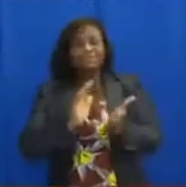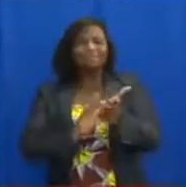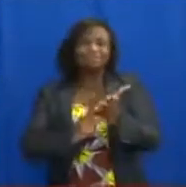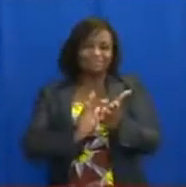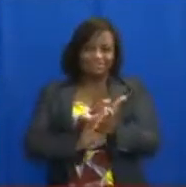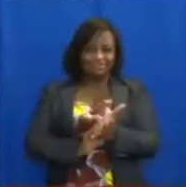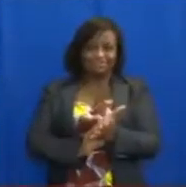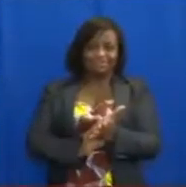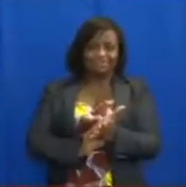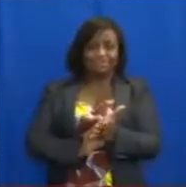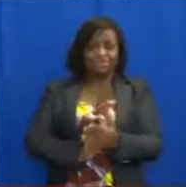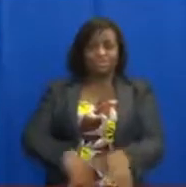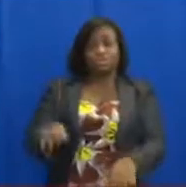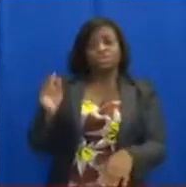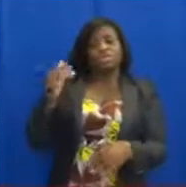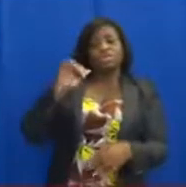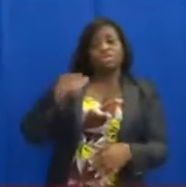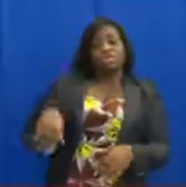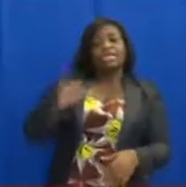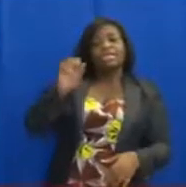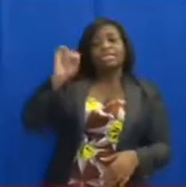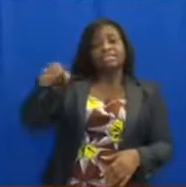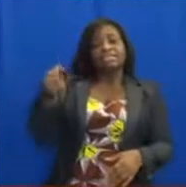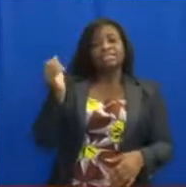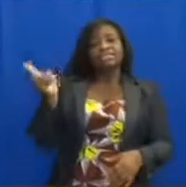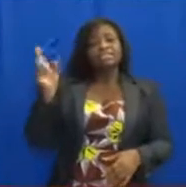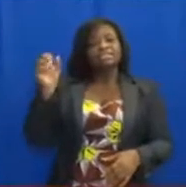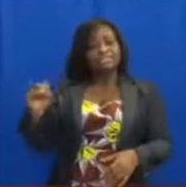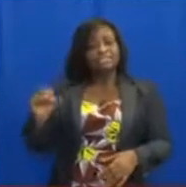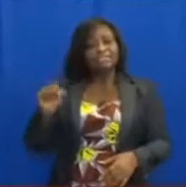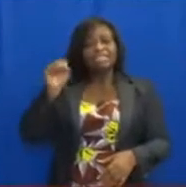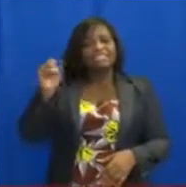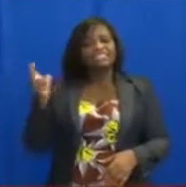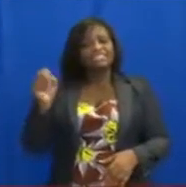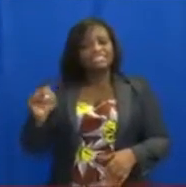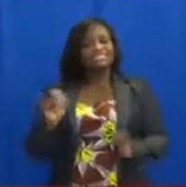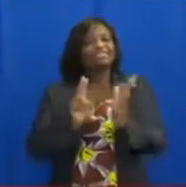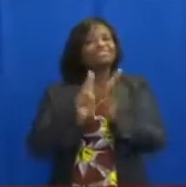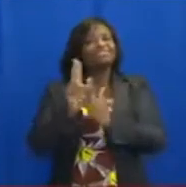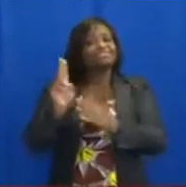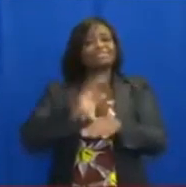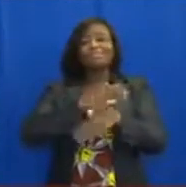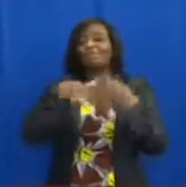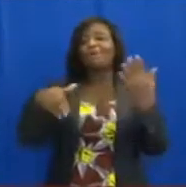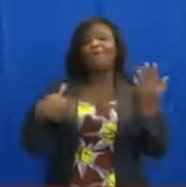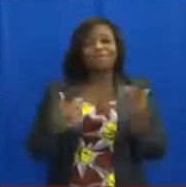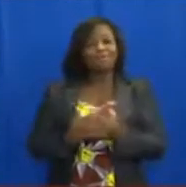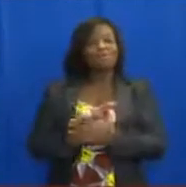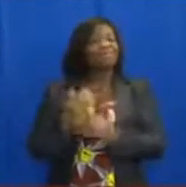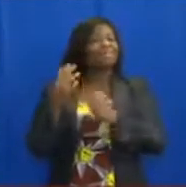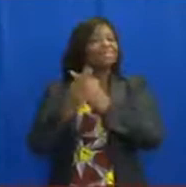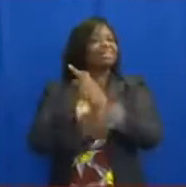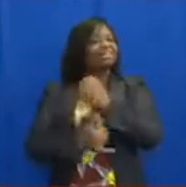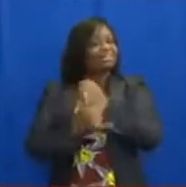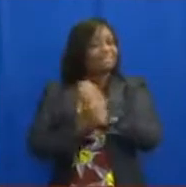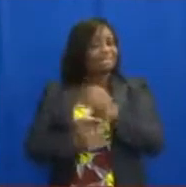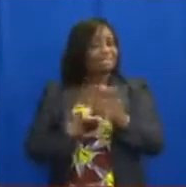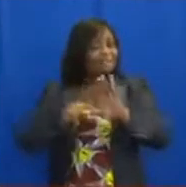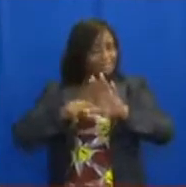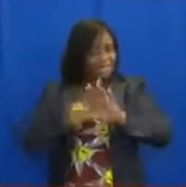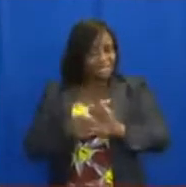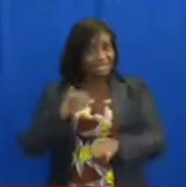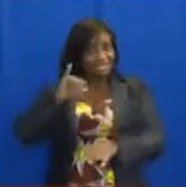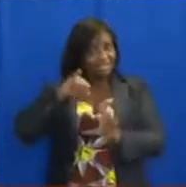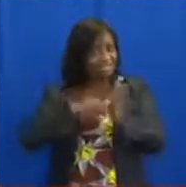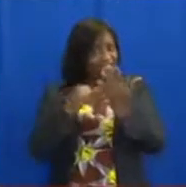basic schools, junior high, senior high, and tertiary institutions across the country, beginning